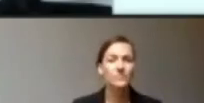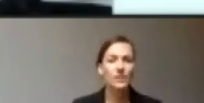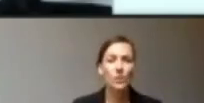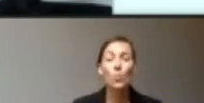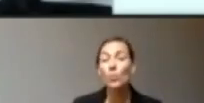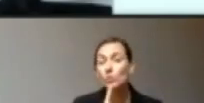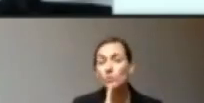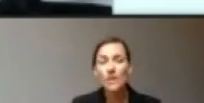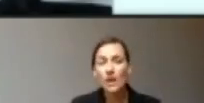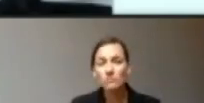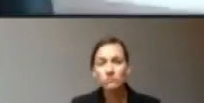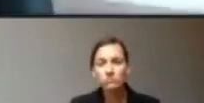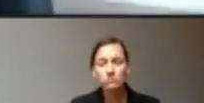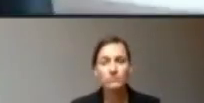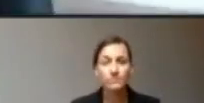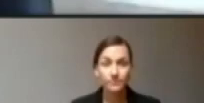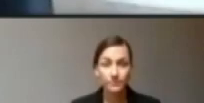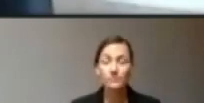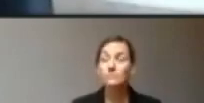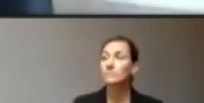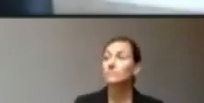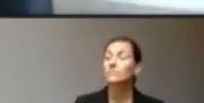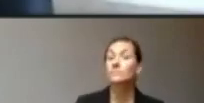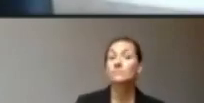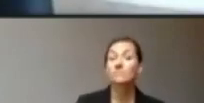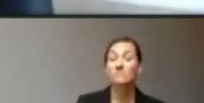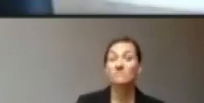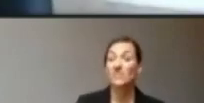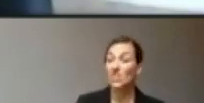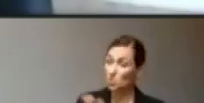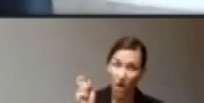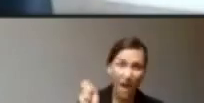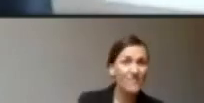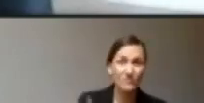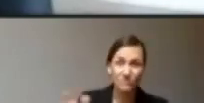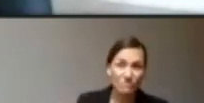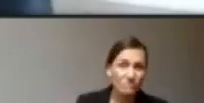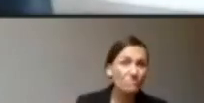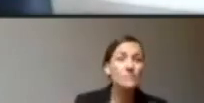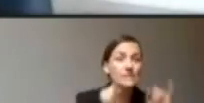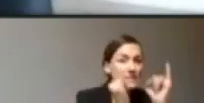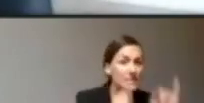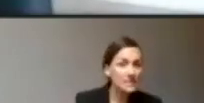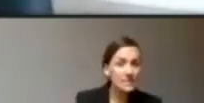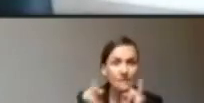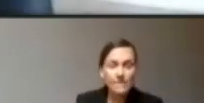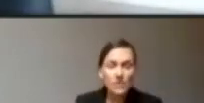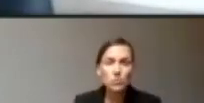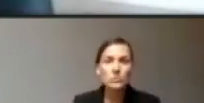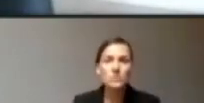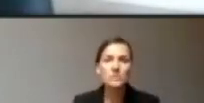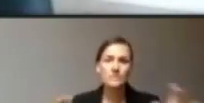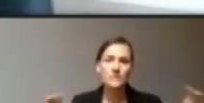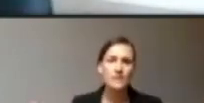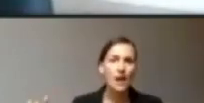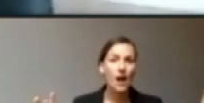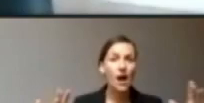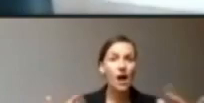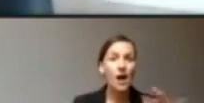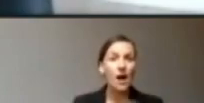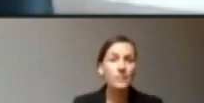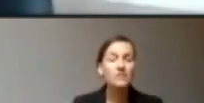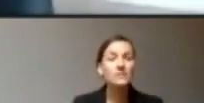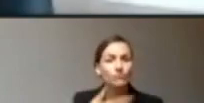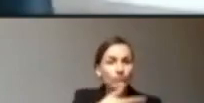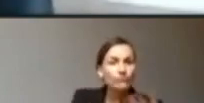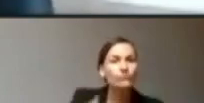say to those people? I would say that that's what it takes. It takes individuals coming together to make some